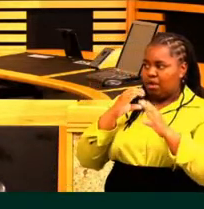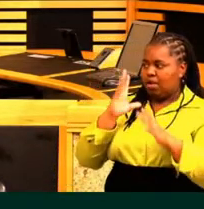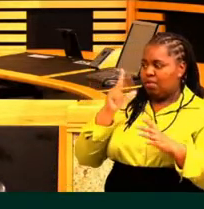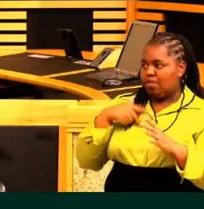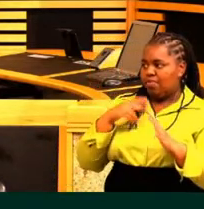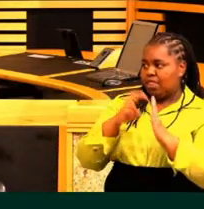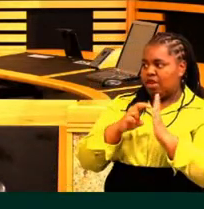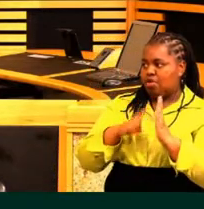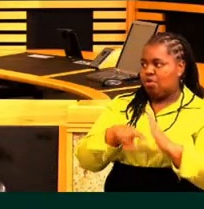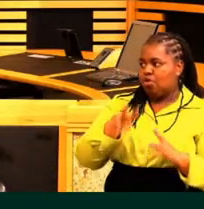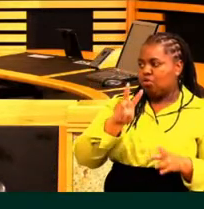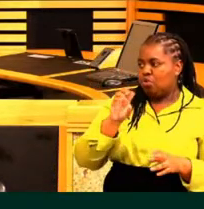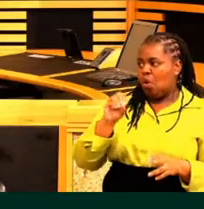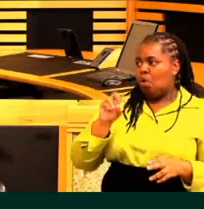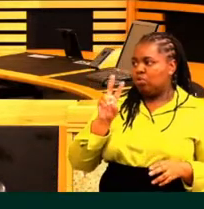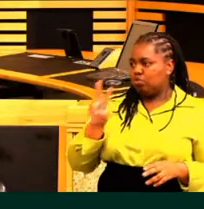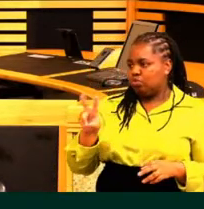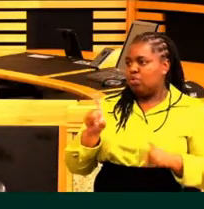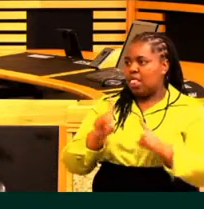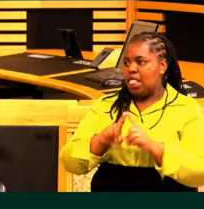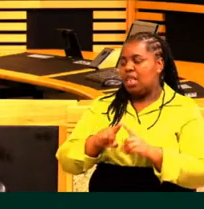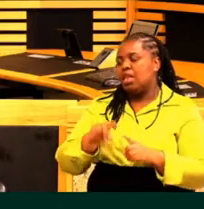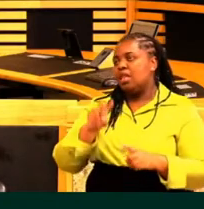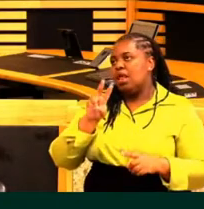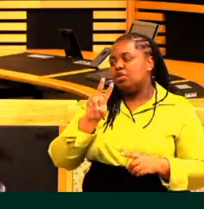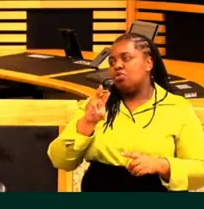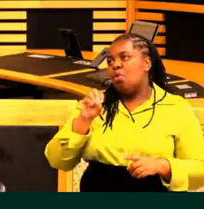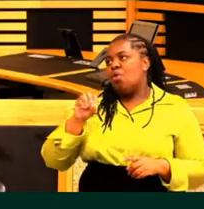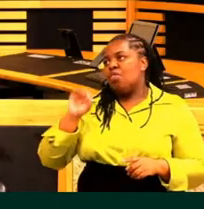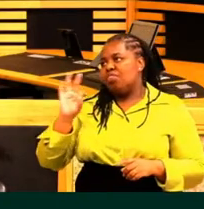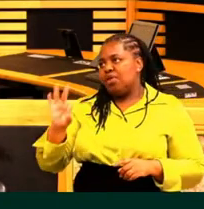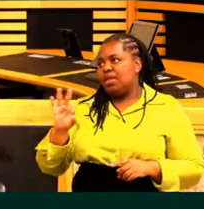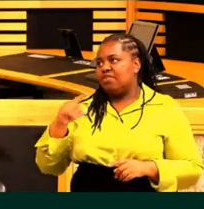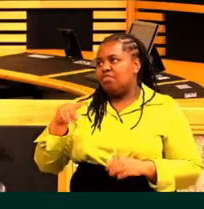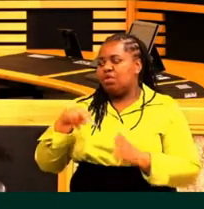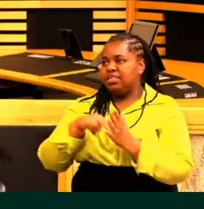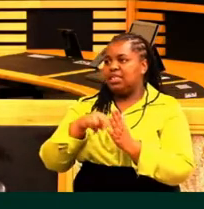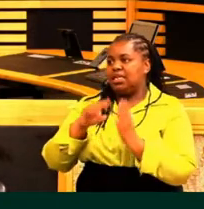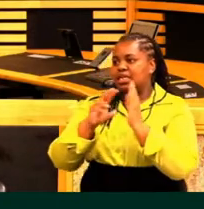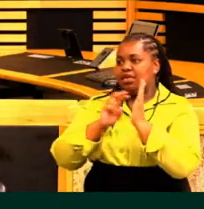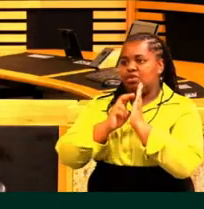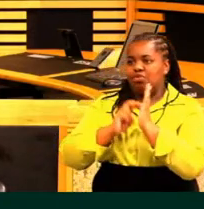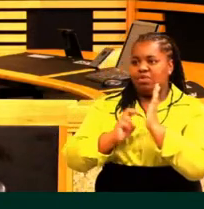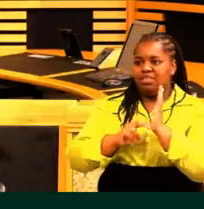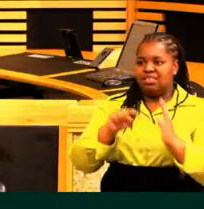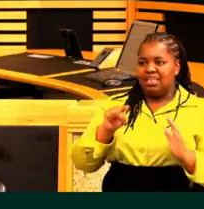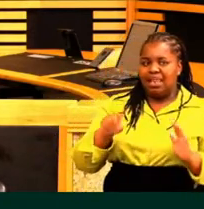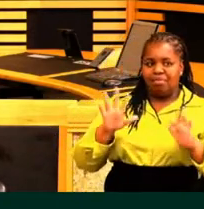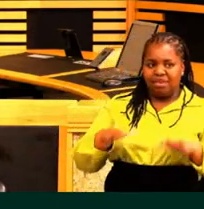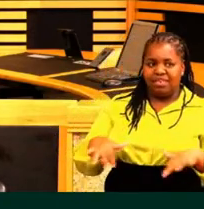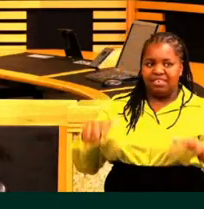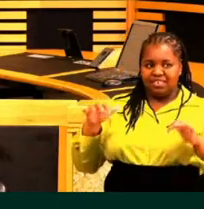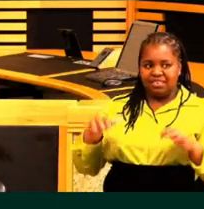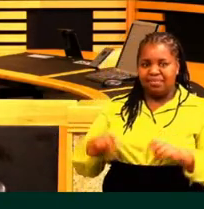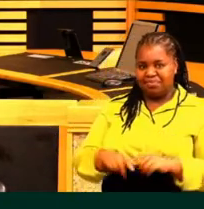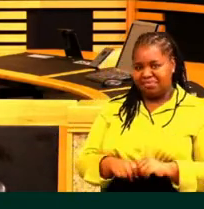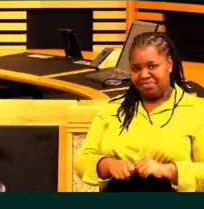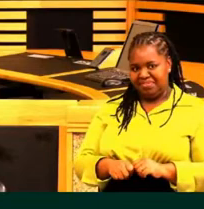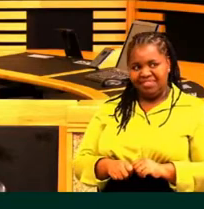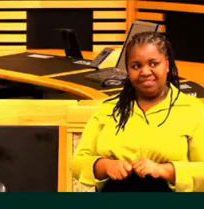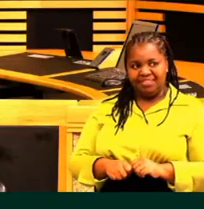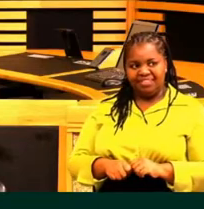rule 202 and Rule 203 of the standing rules of the legislature two affected organs